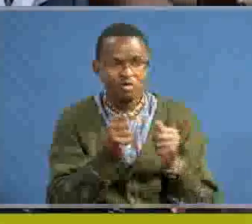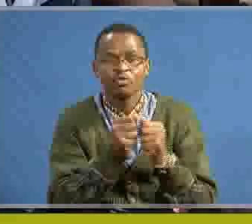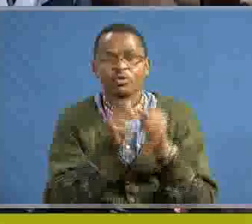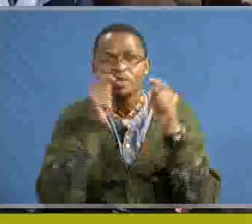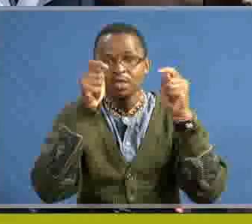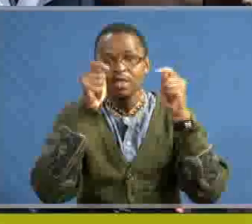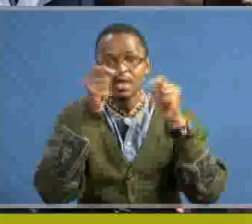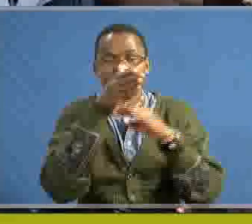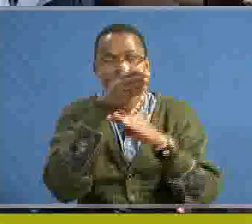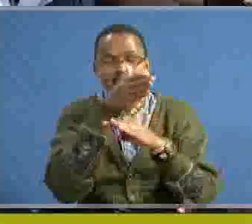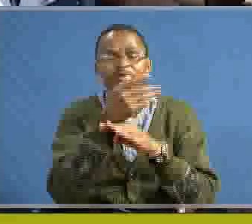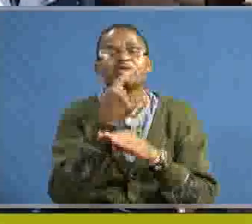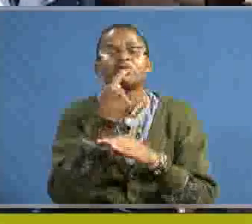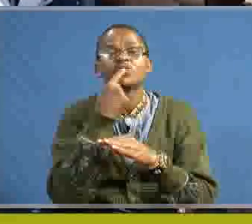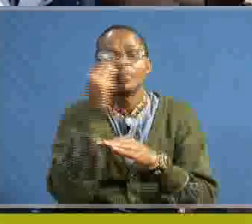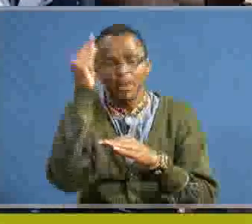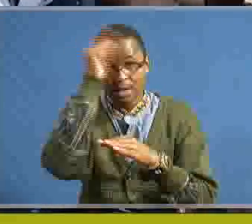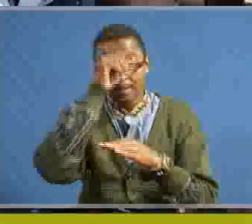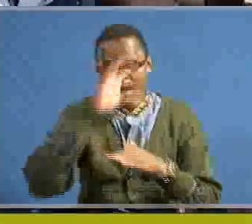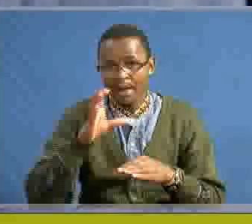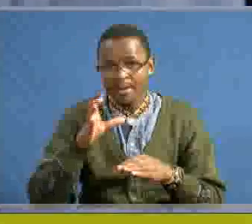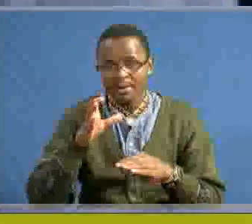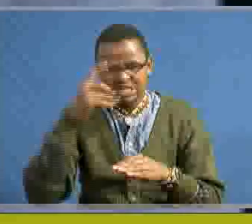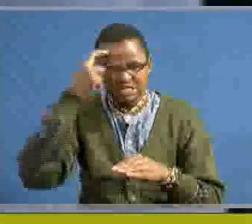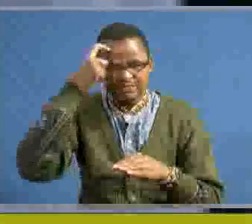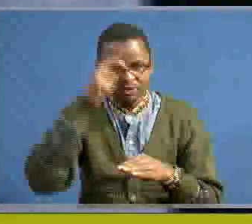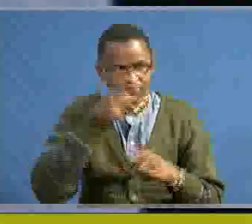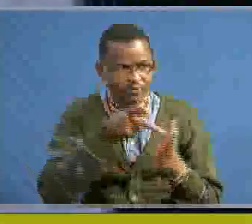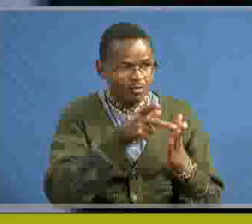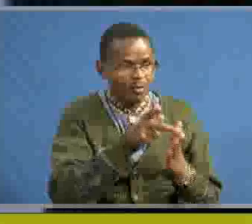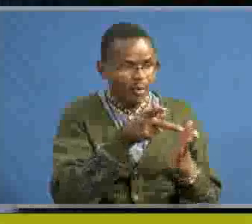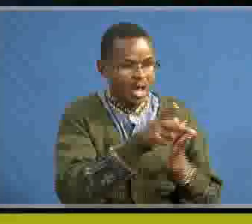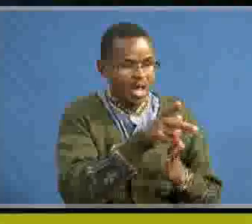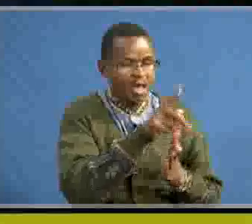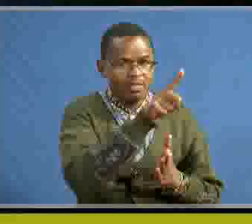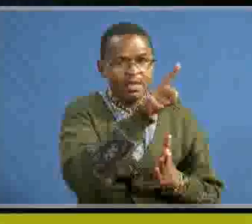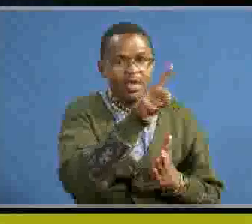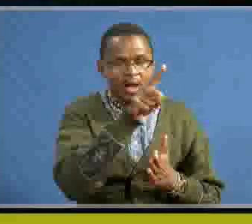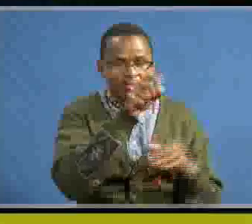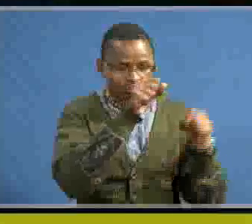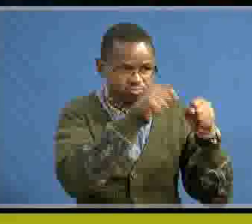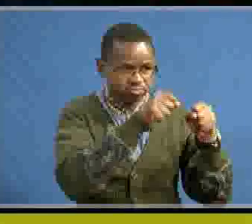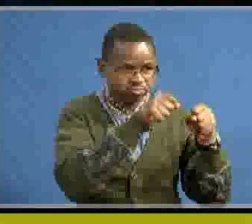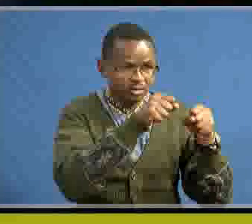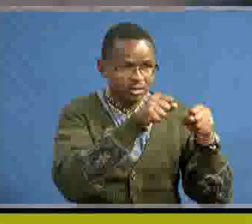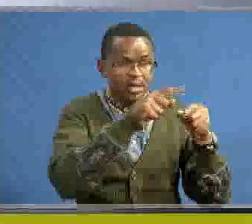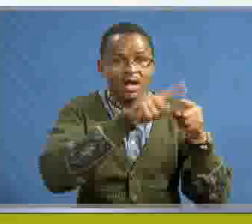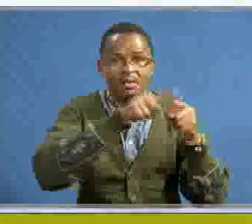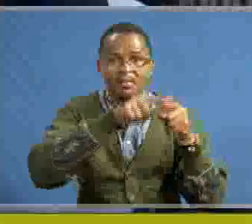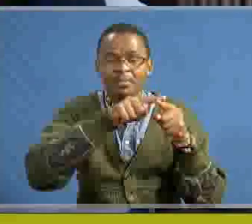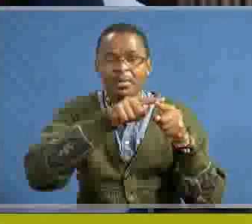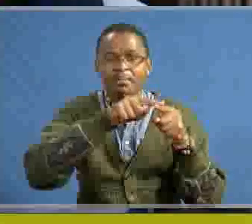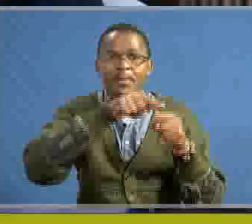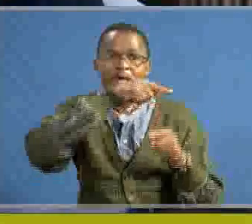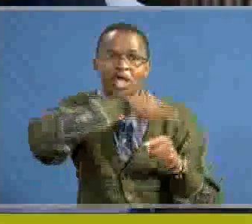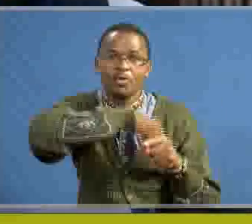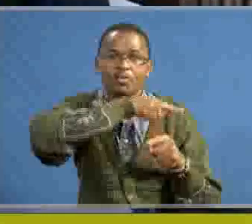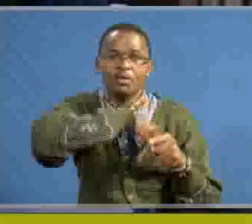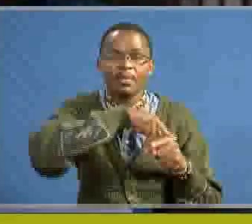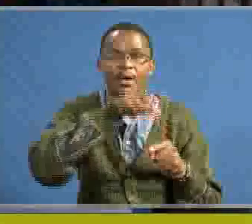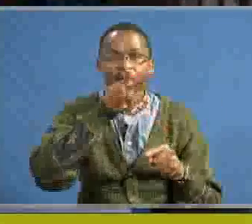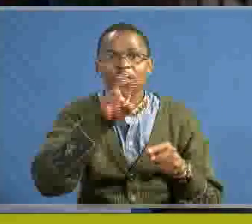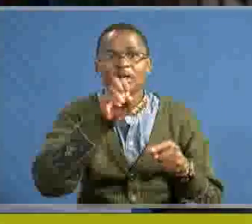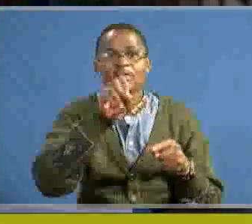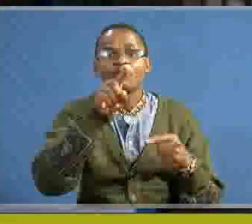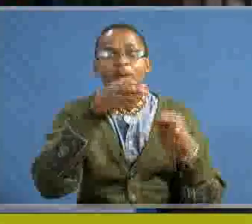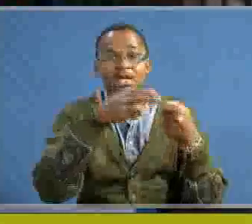he Nevada could be equesticle is accounted in a cataclysm Catemaco Pagliano on young guess I'm a prop 1 worker from Billie